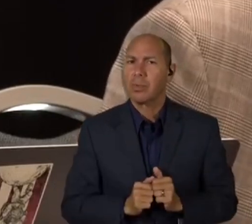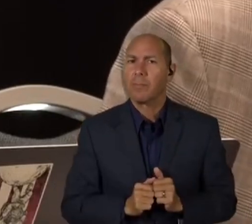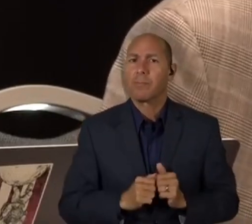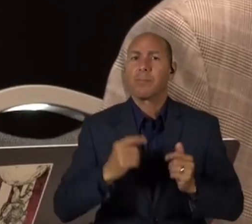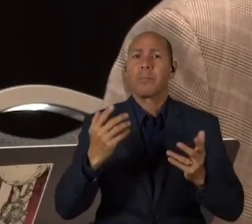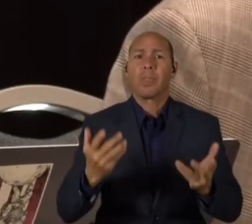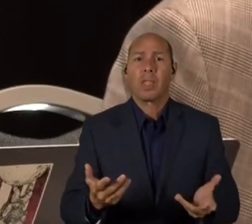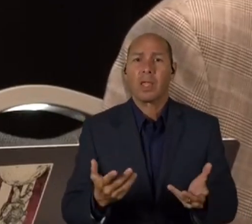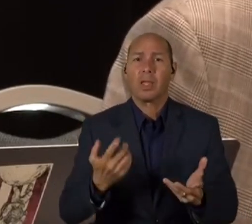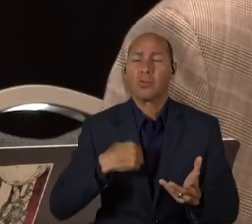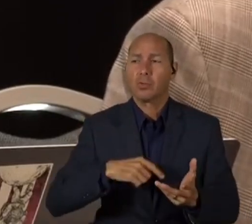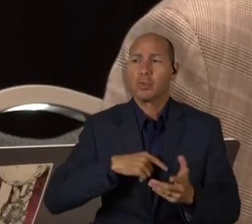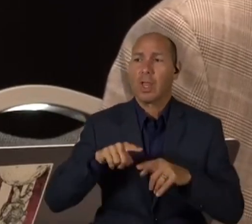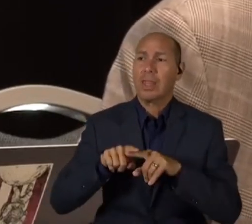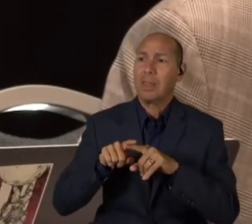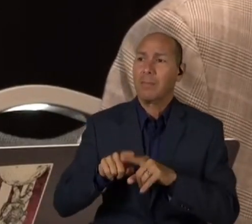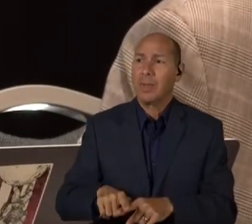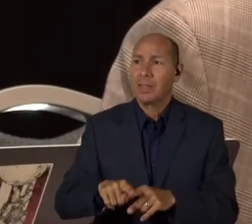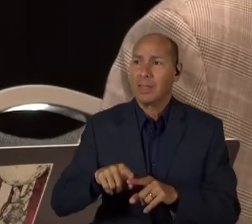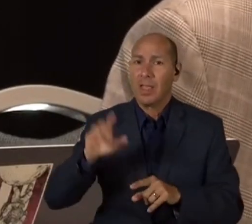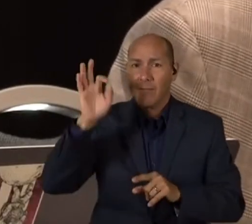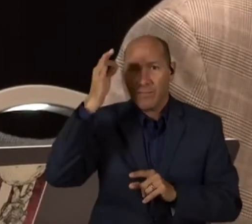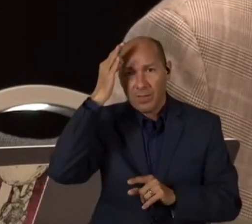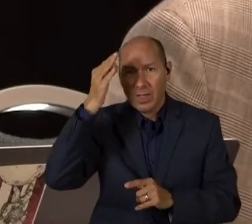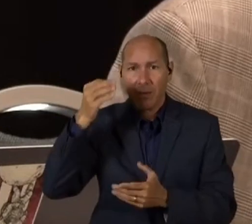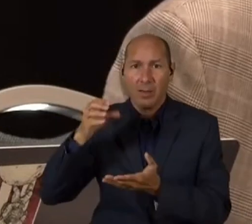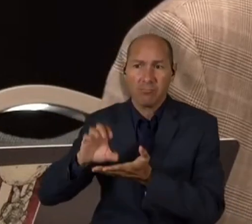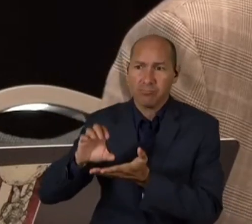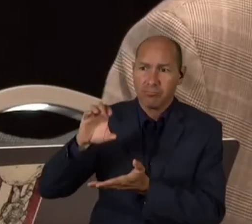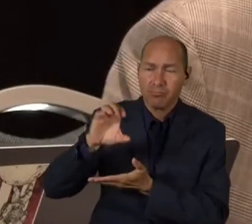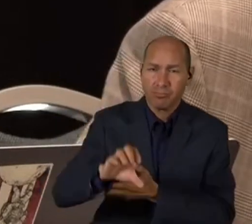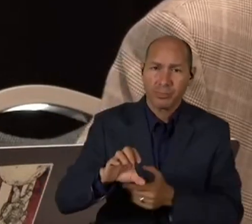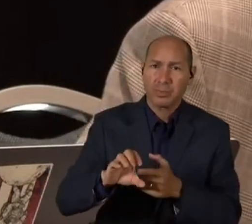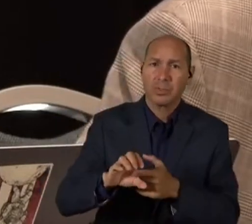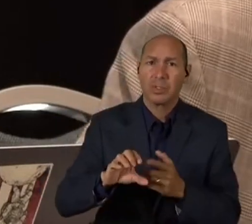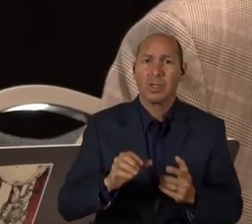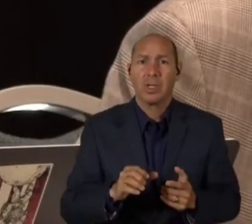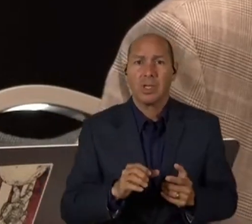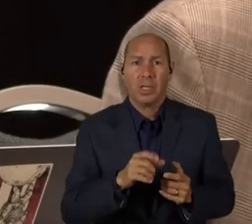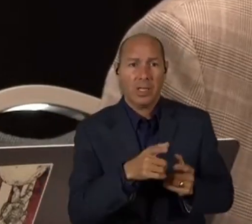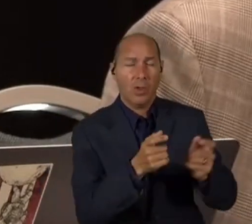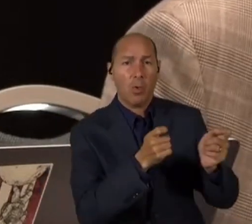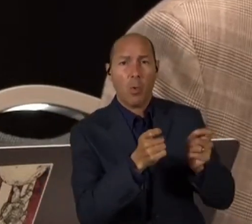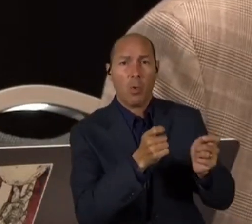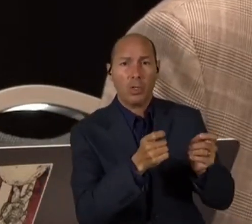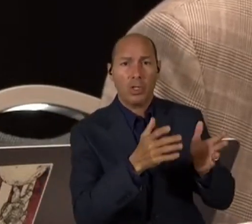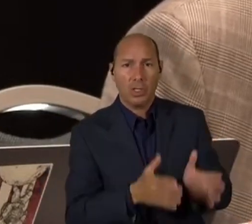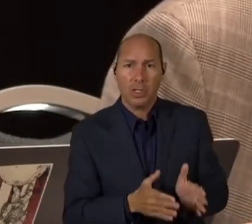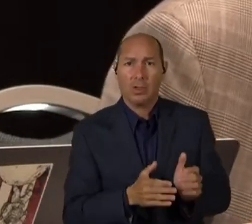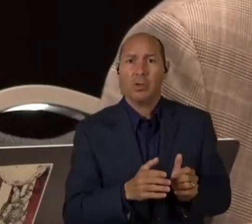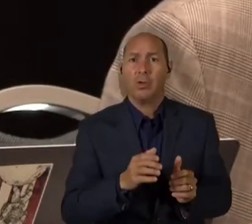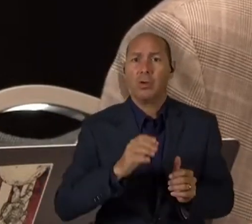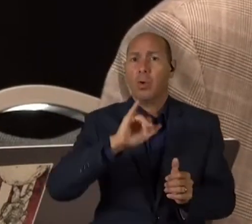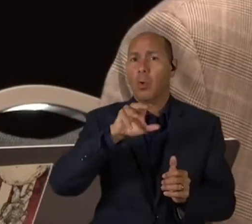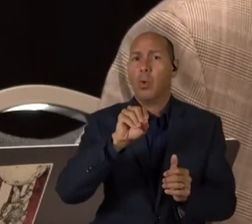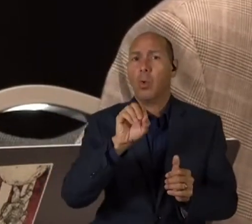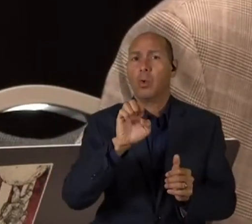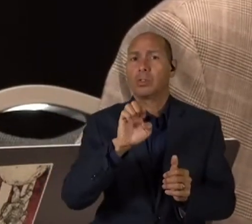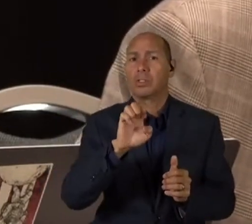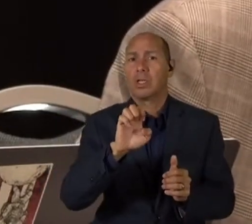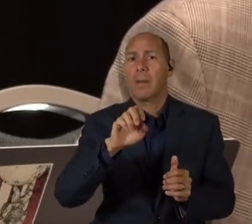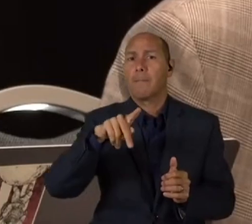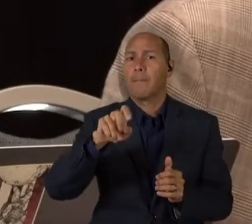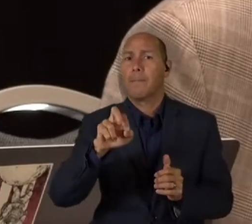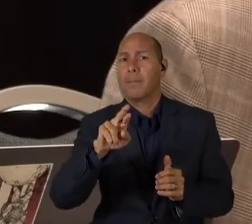money runs out. Our revitalization coordinator, Jose Perez Riera, has focused on our role here and how we